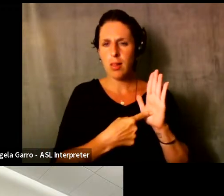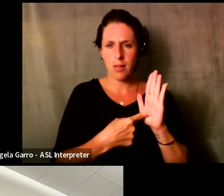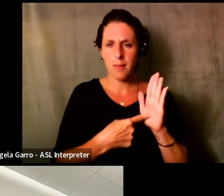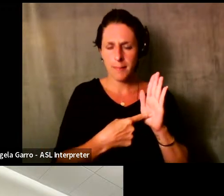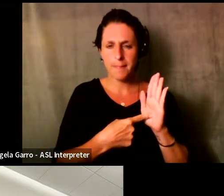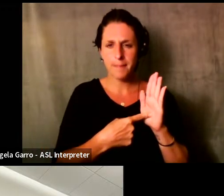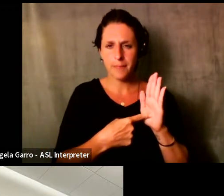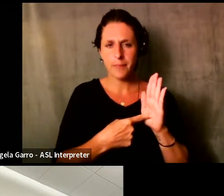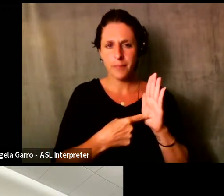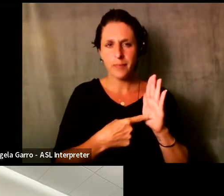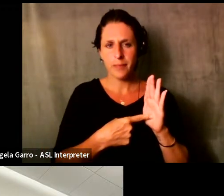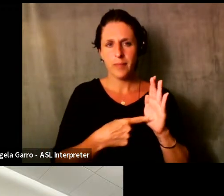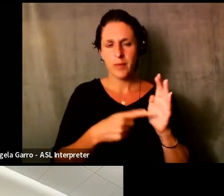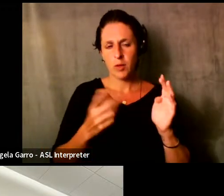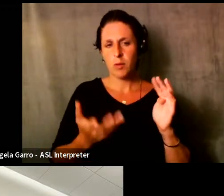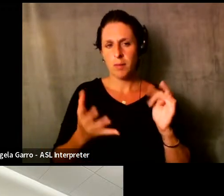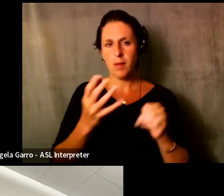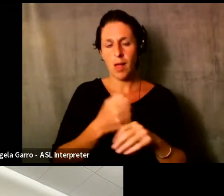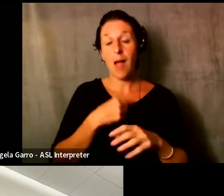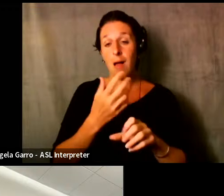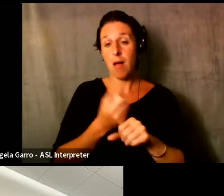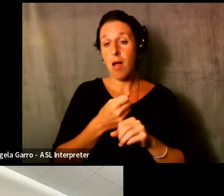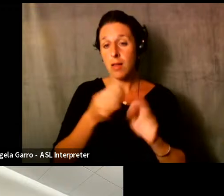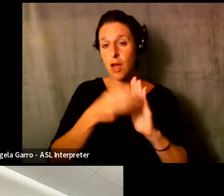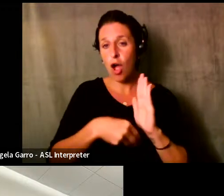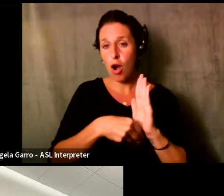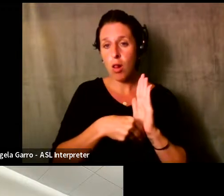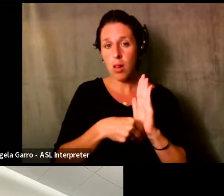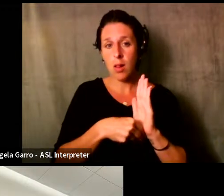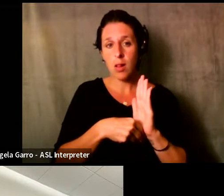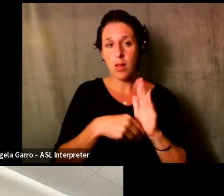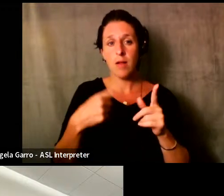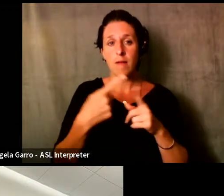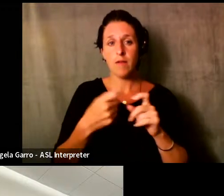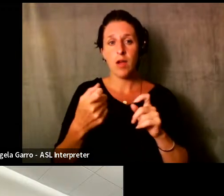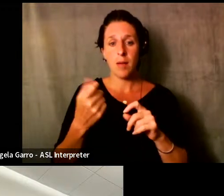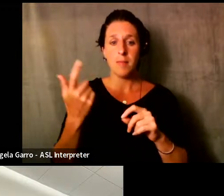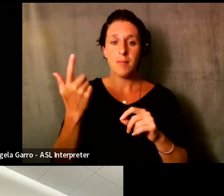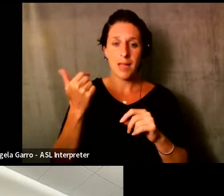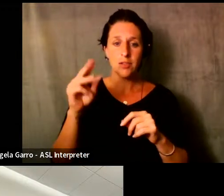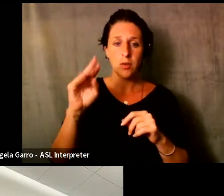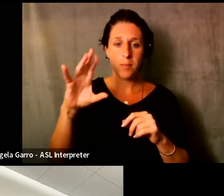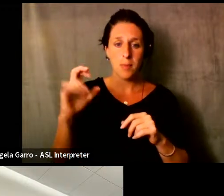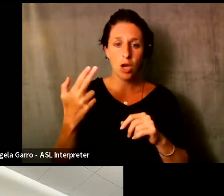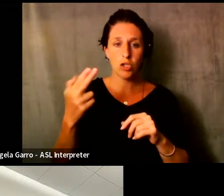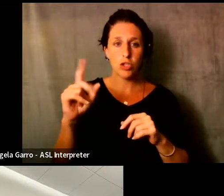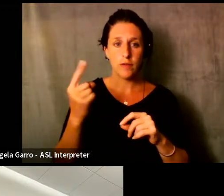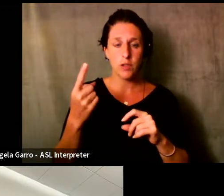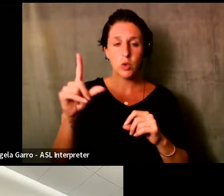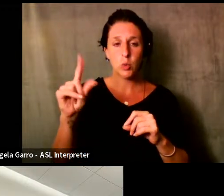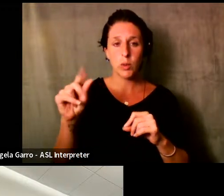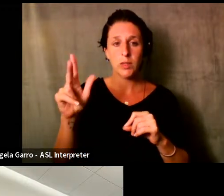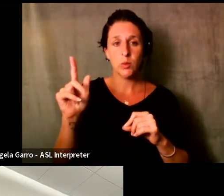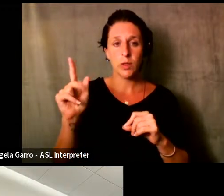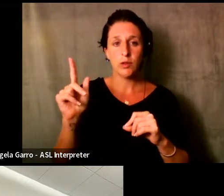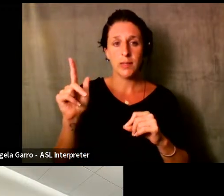you probably got. I got this article from last year, March 1st, 2023,